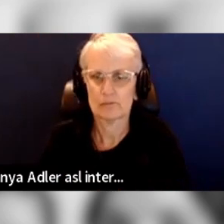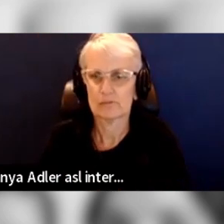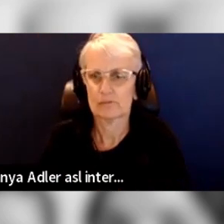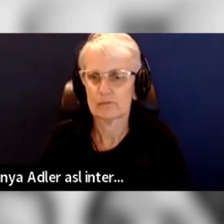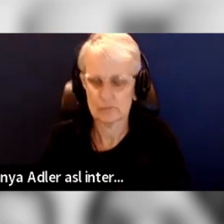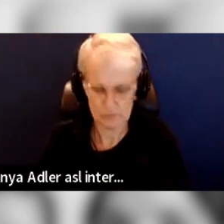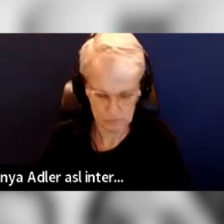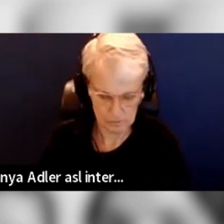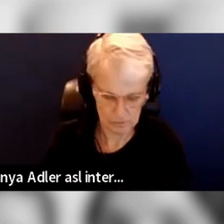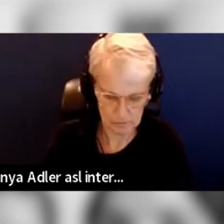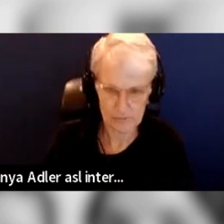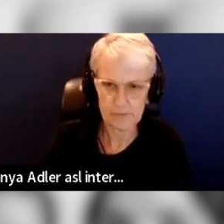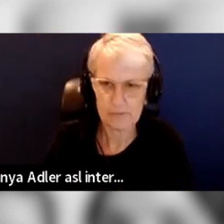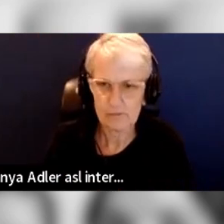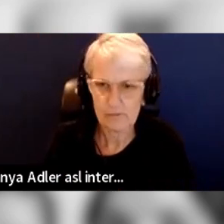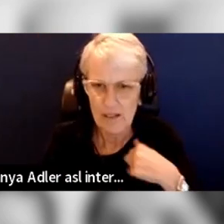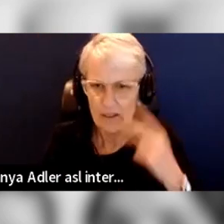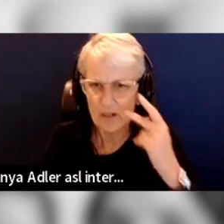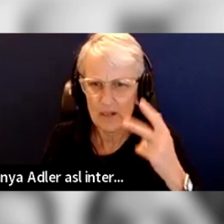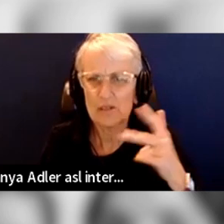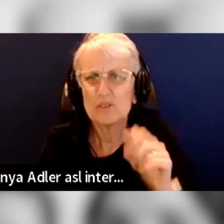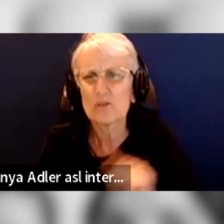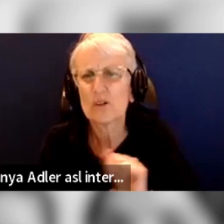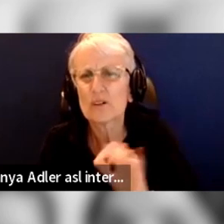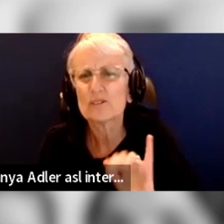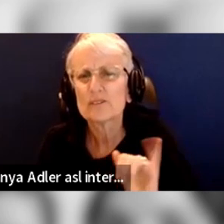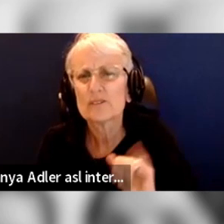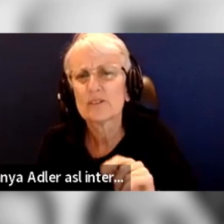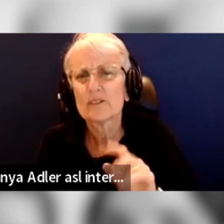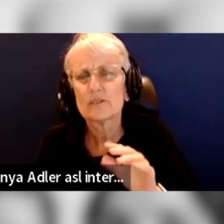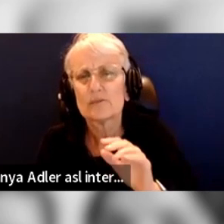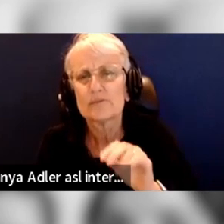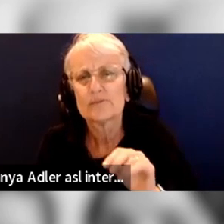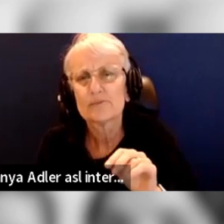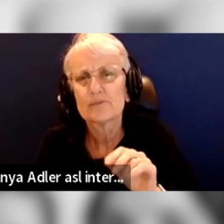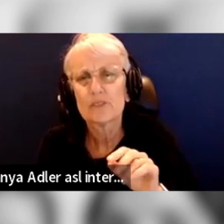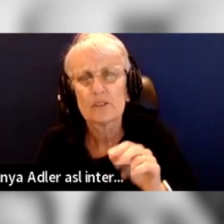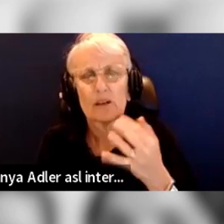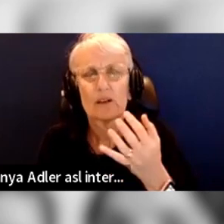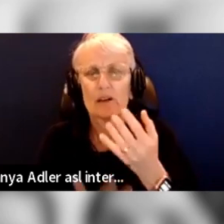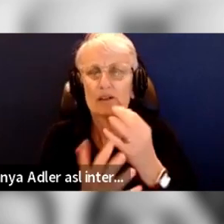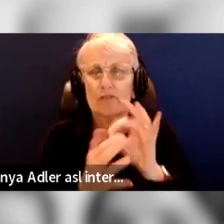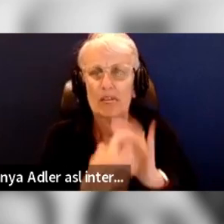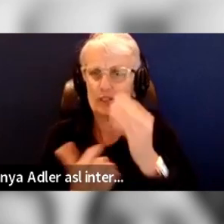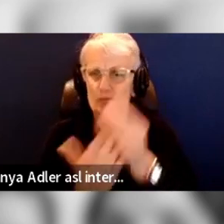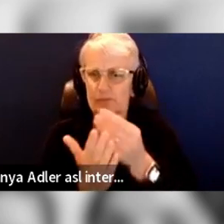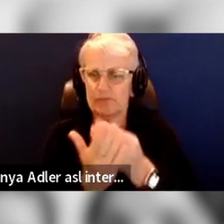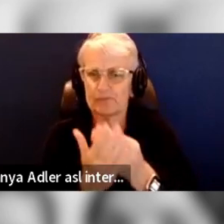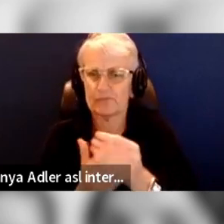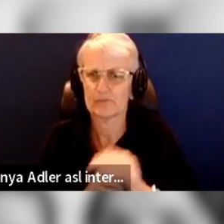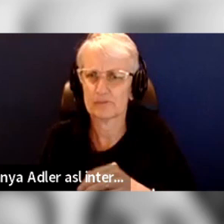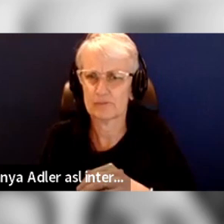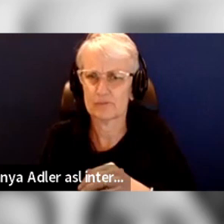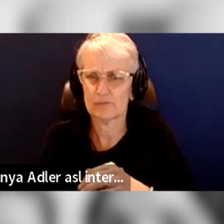Yeah, for sure. And I'll see if my camera is working as well. Yeah, so quick question also on the funding side. First off,